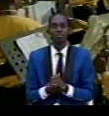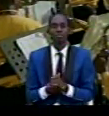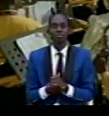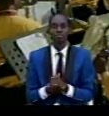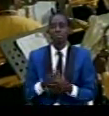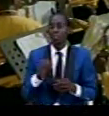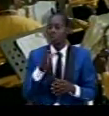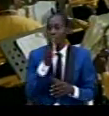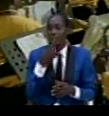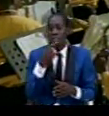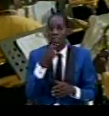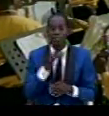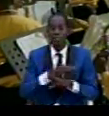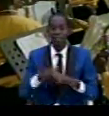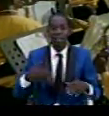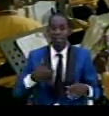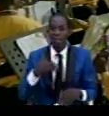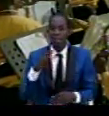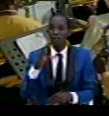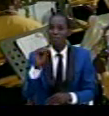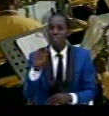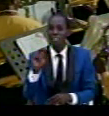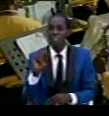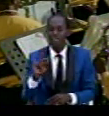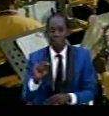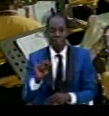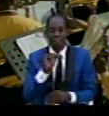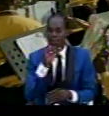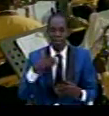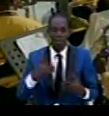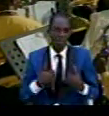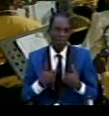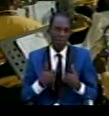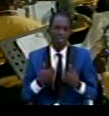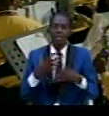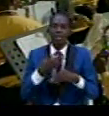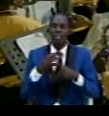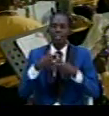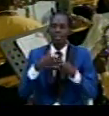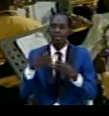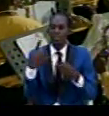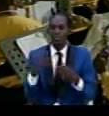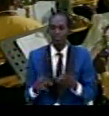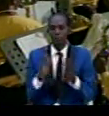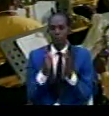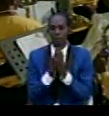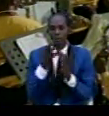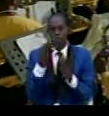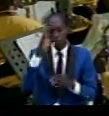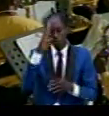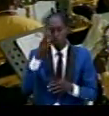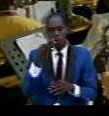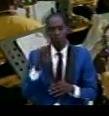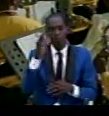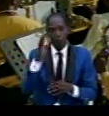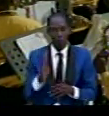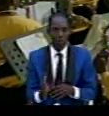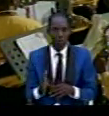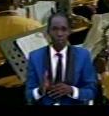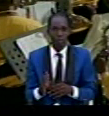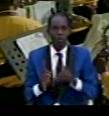even 50 kobo, 50 naira. And then after the prayer of the man of God, one bone came